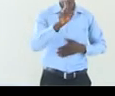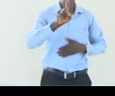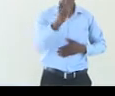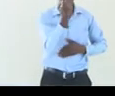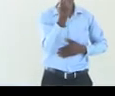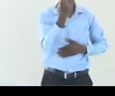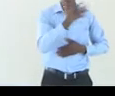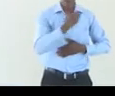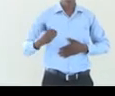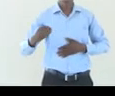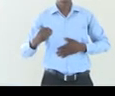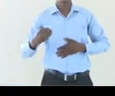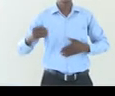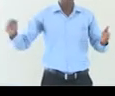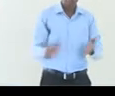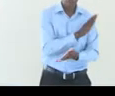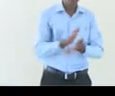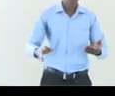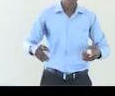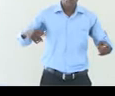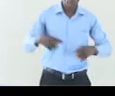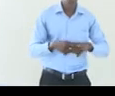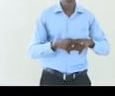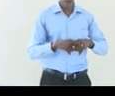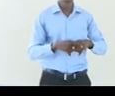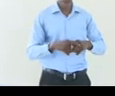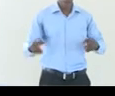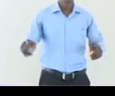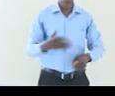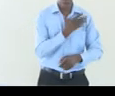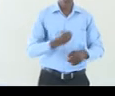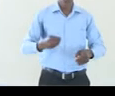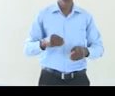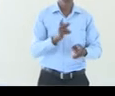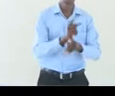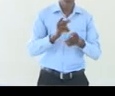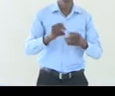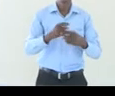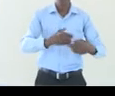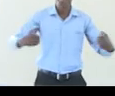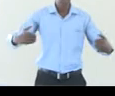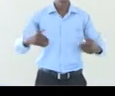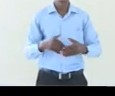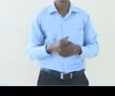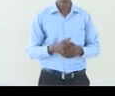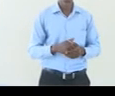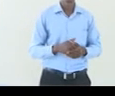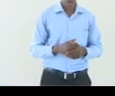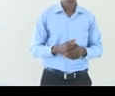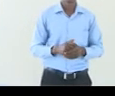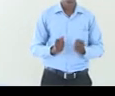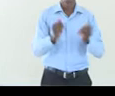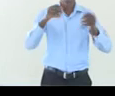and persecuted, discredited and maligned, abused and calumniated, mocked and